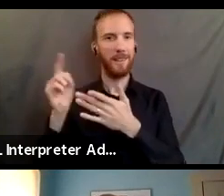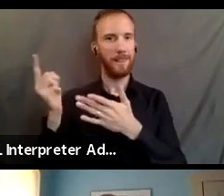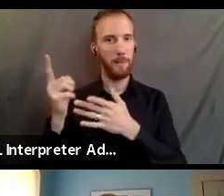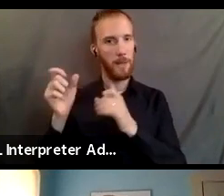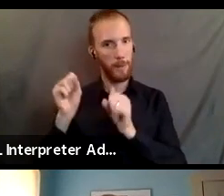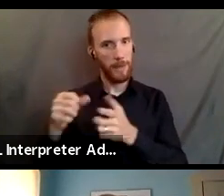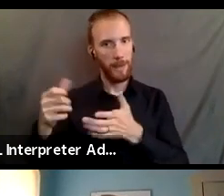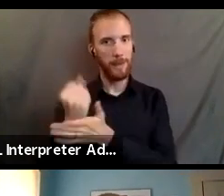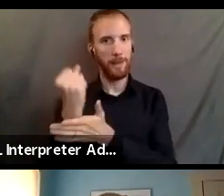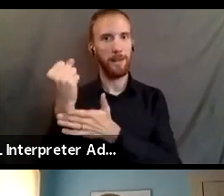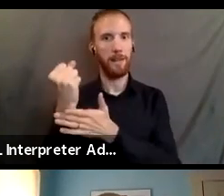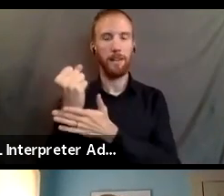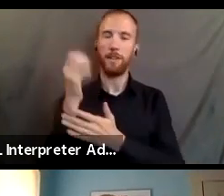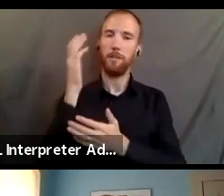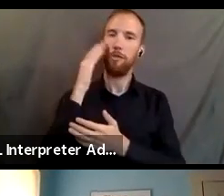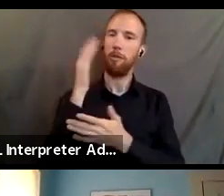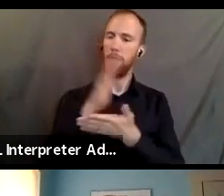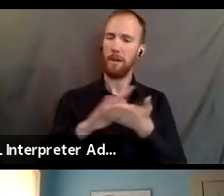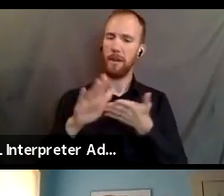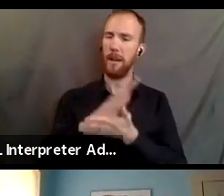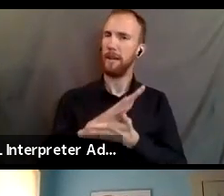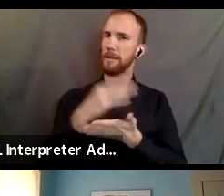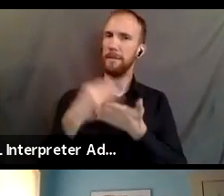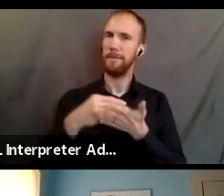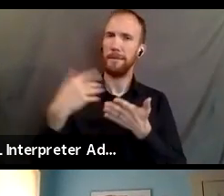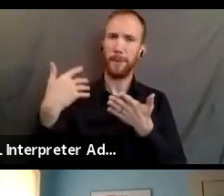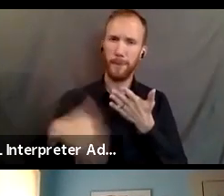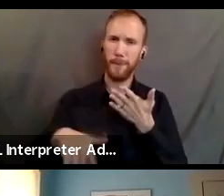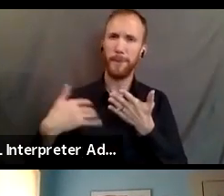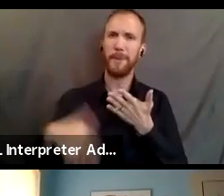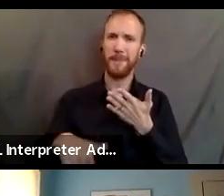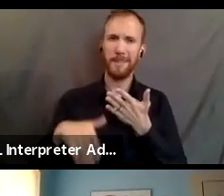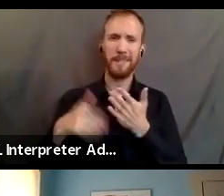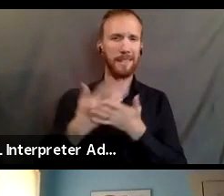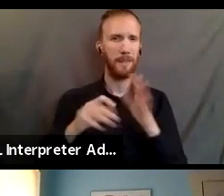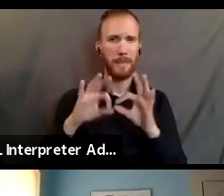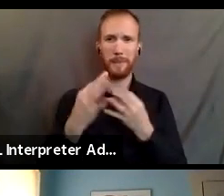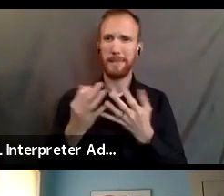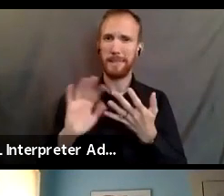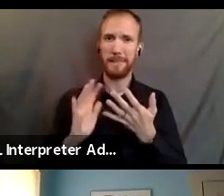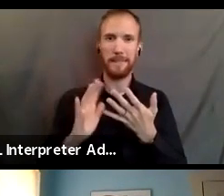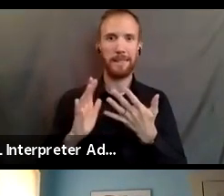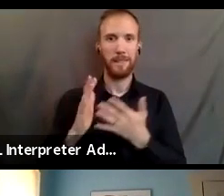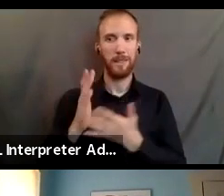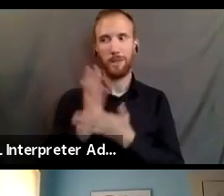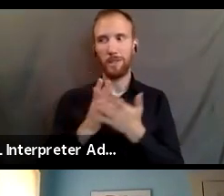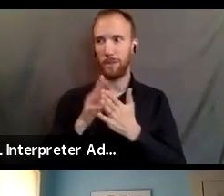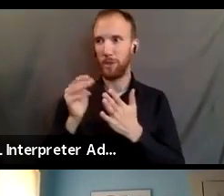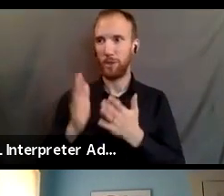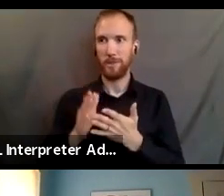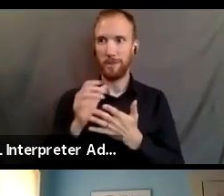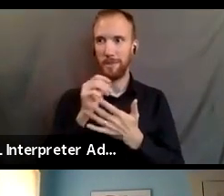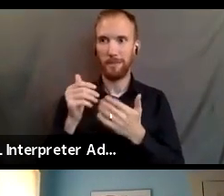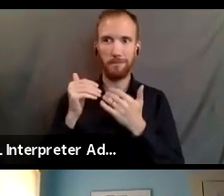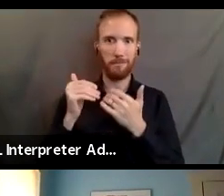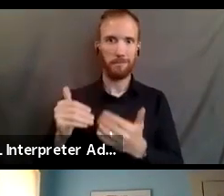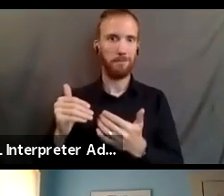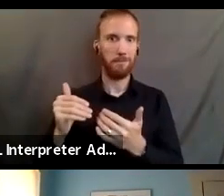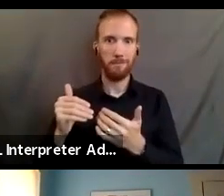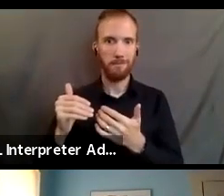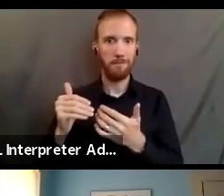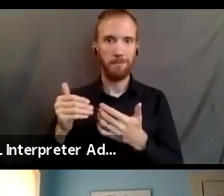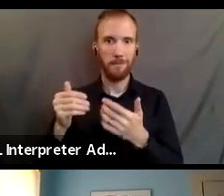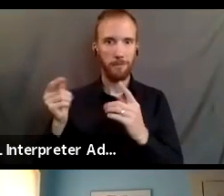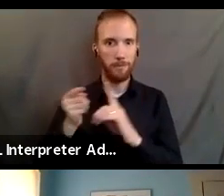very expensive for some families and due to the fact that some students don't even go because it's too expensive this kind of scholarship kind of like